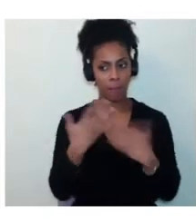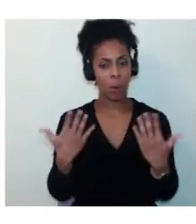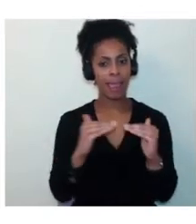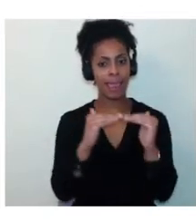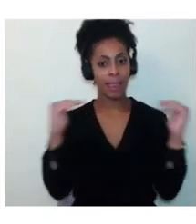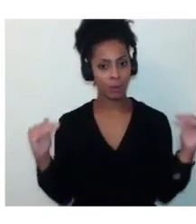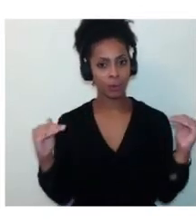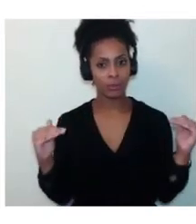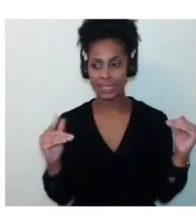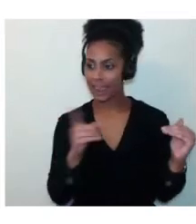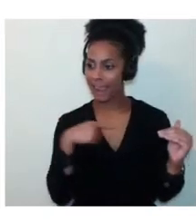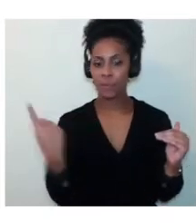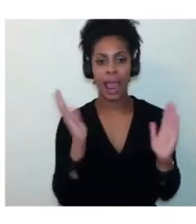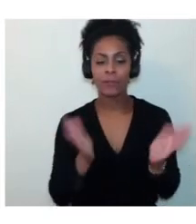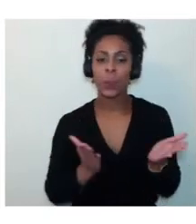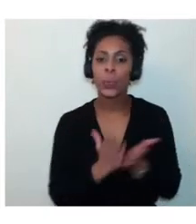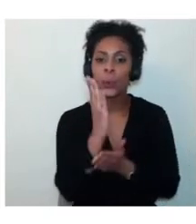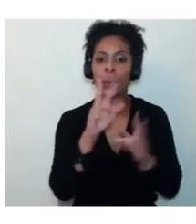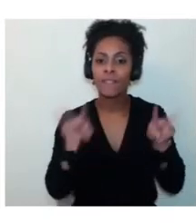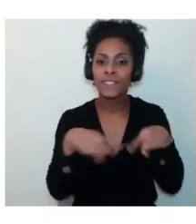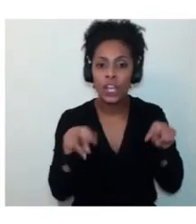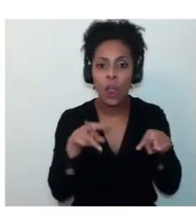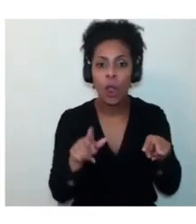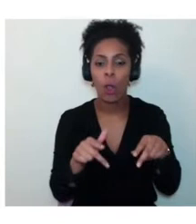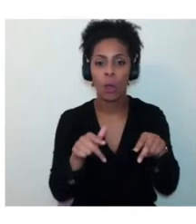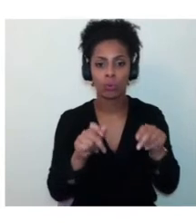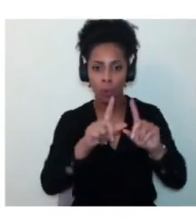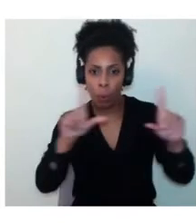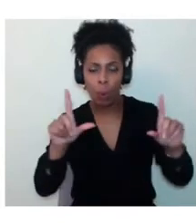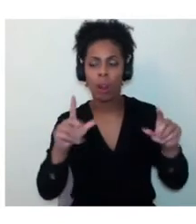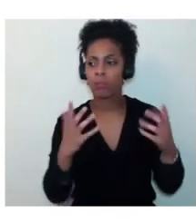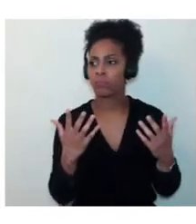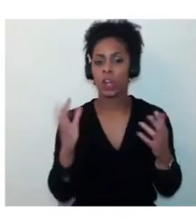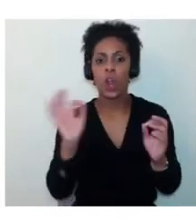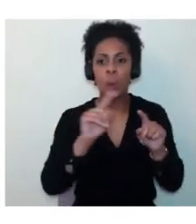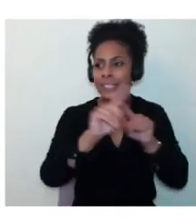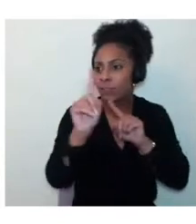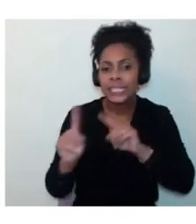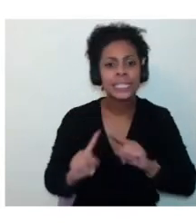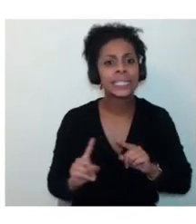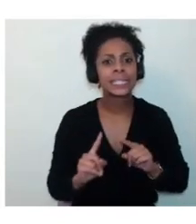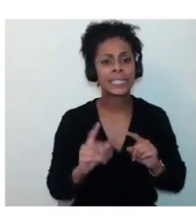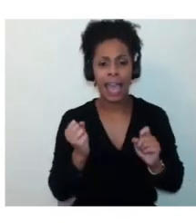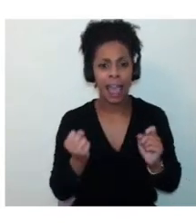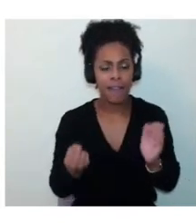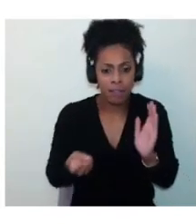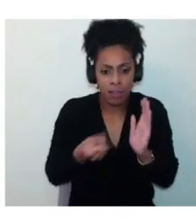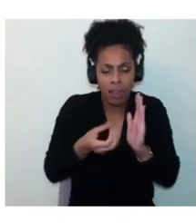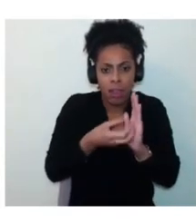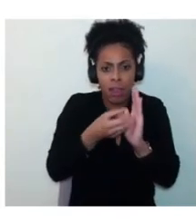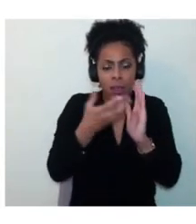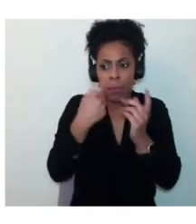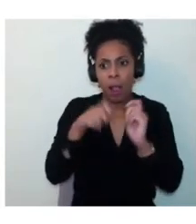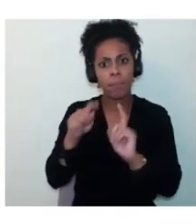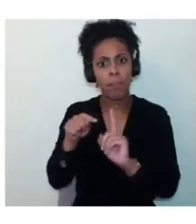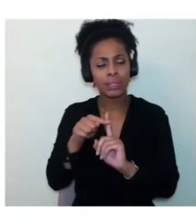on a video call, there's no differences, you can't tell. So we've used some of that as we've